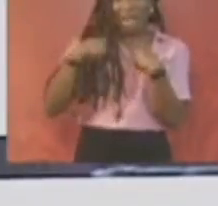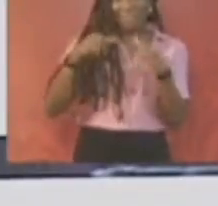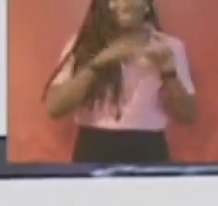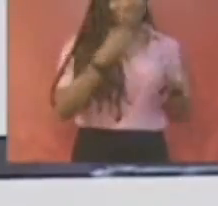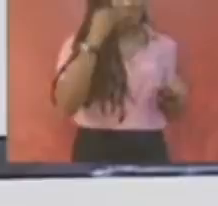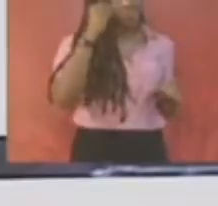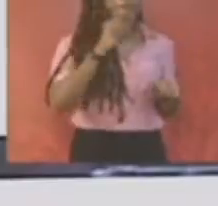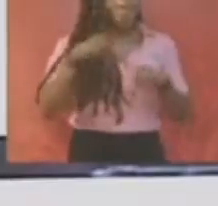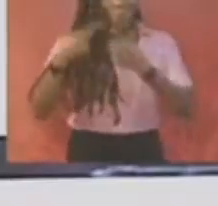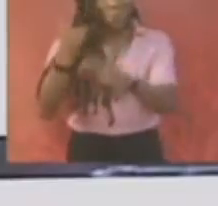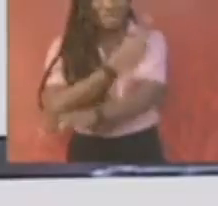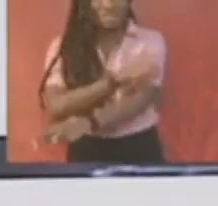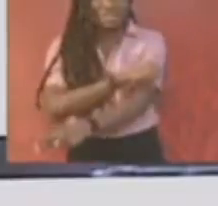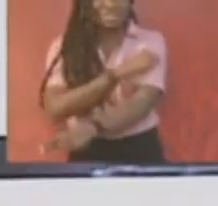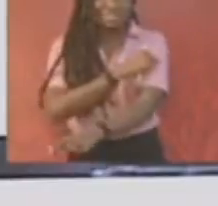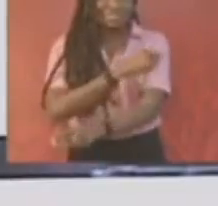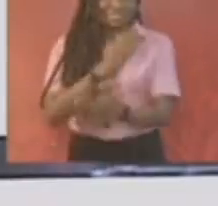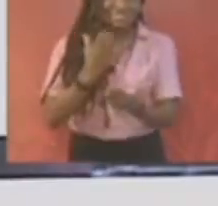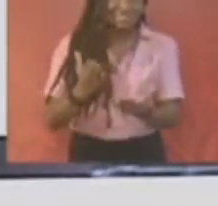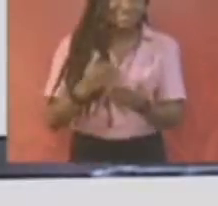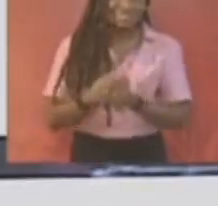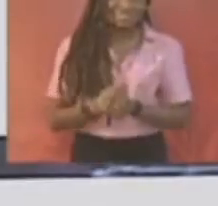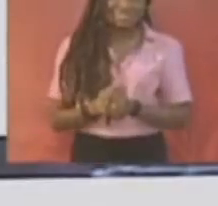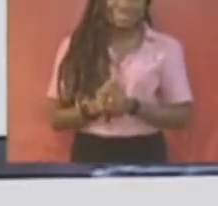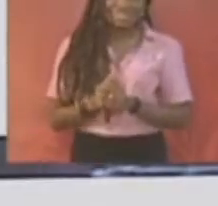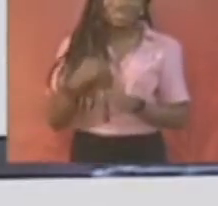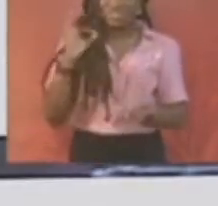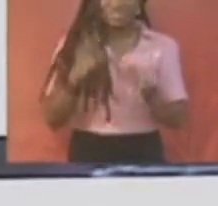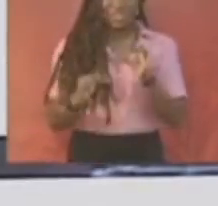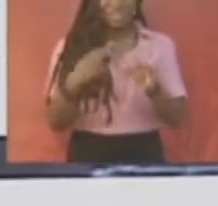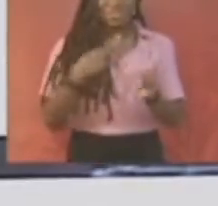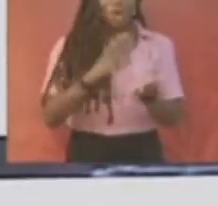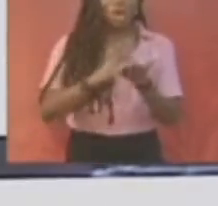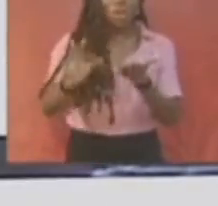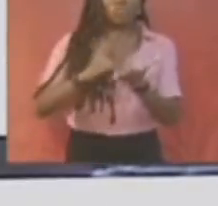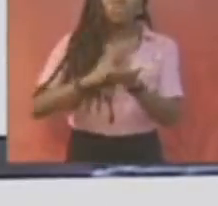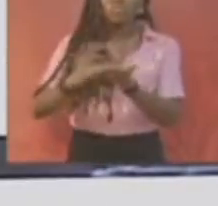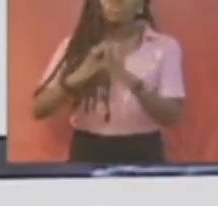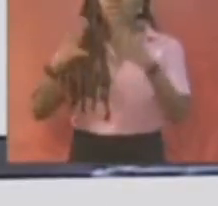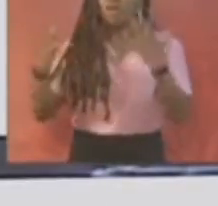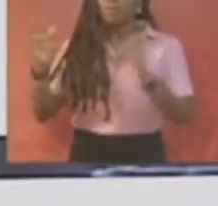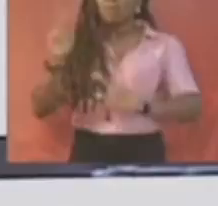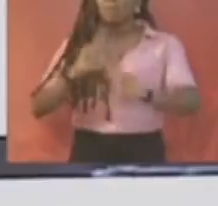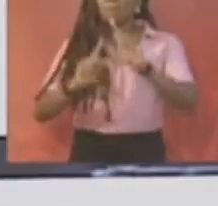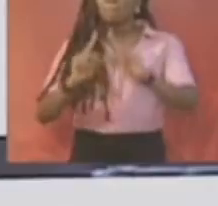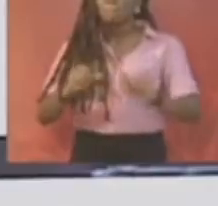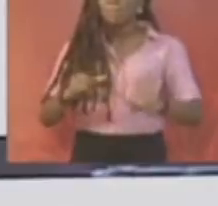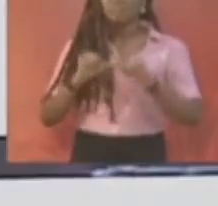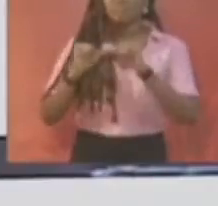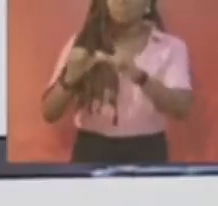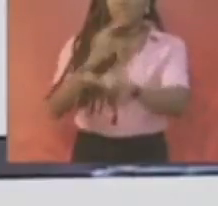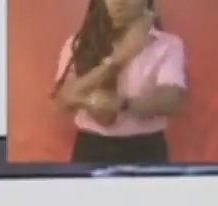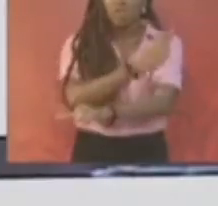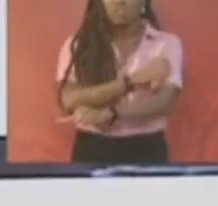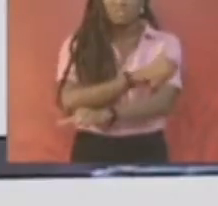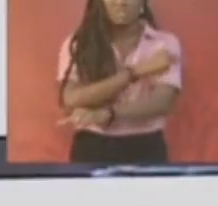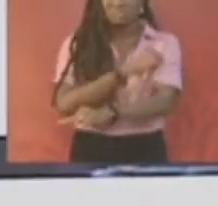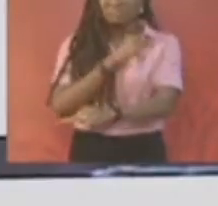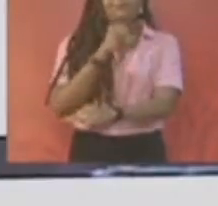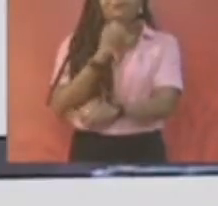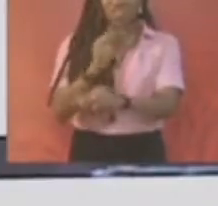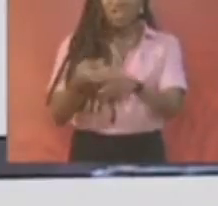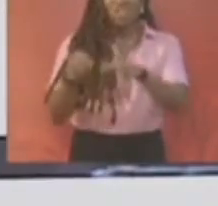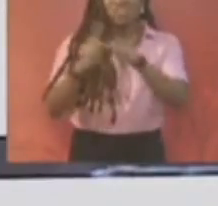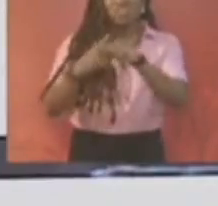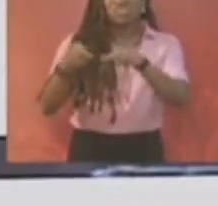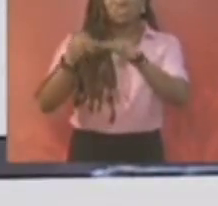if we were purely to go by hospital admission, rates, I would say that we have not seen an increase.